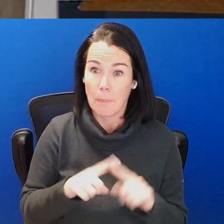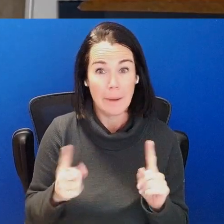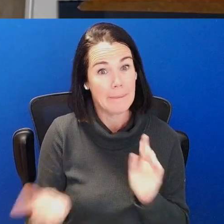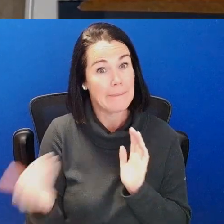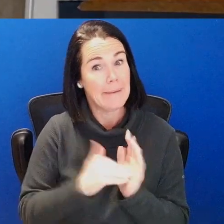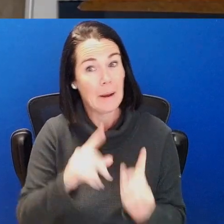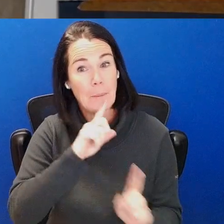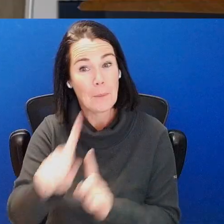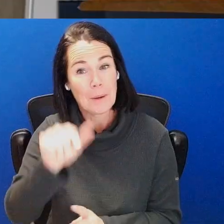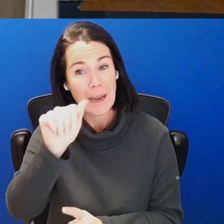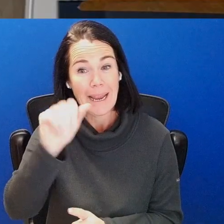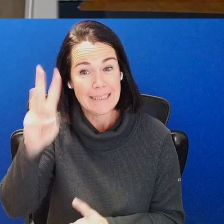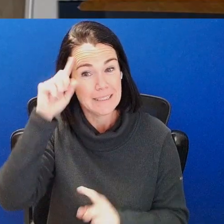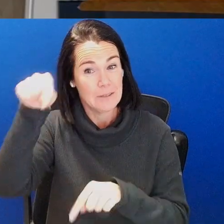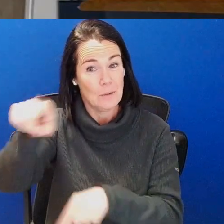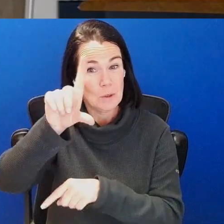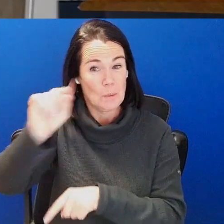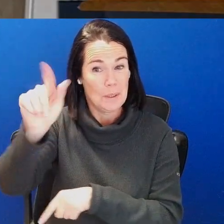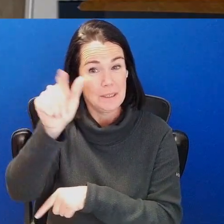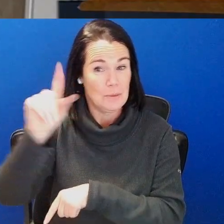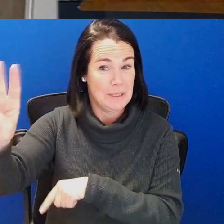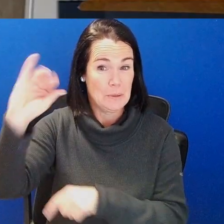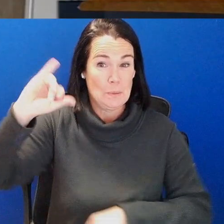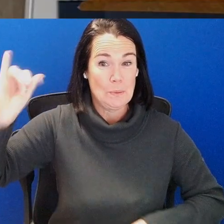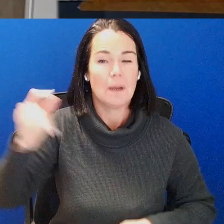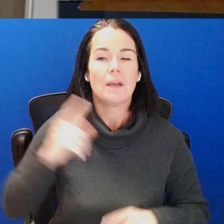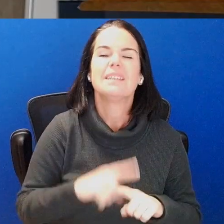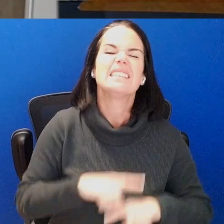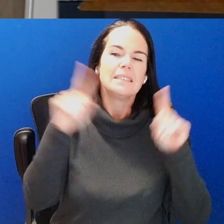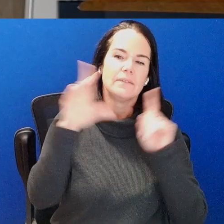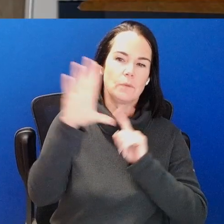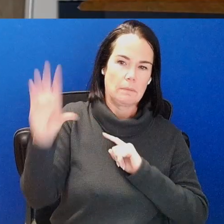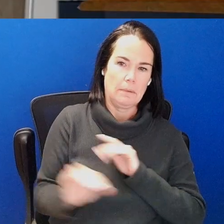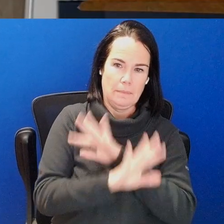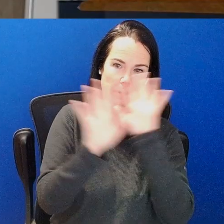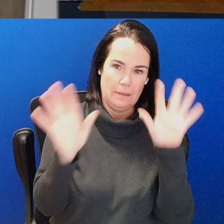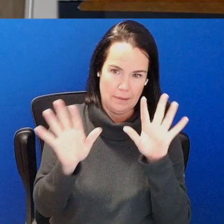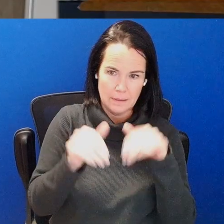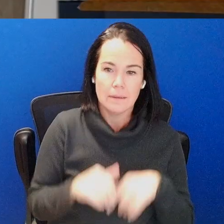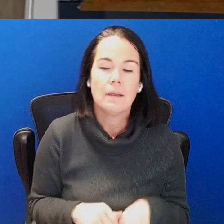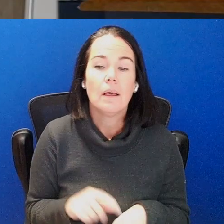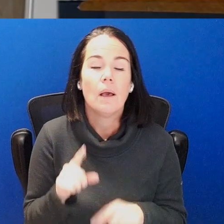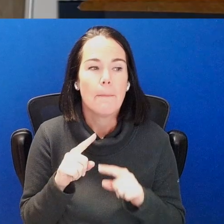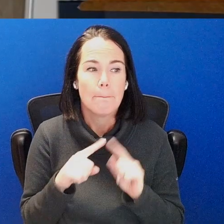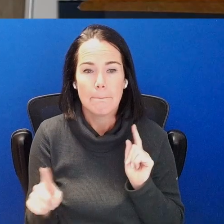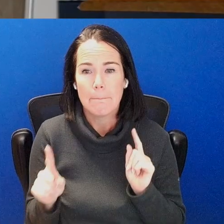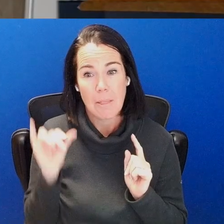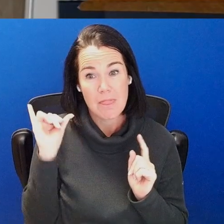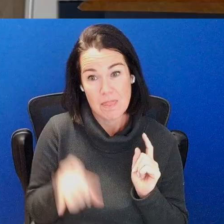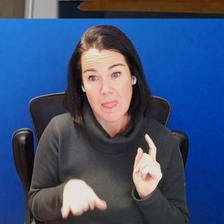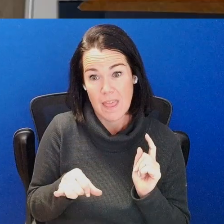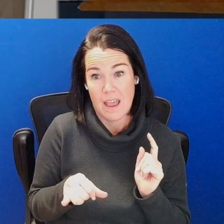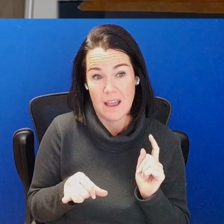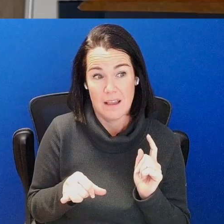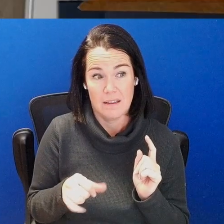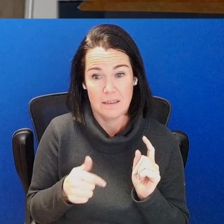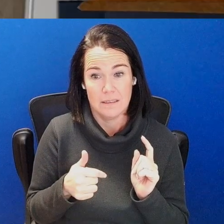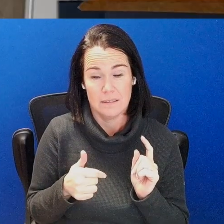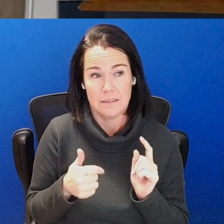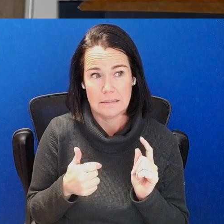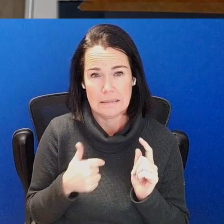That didn't stop me from ordering another A6 for this year though. Different A6. but it is something that I'm